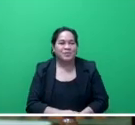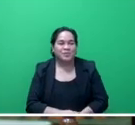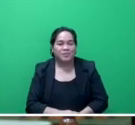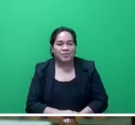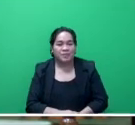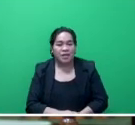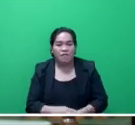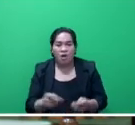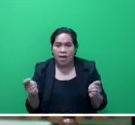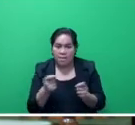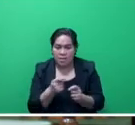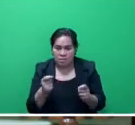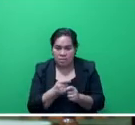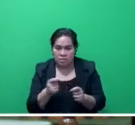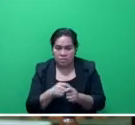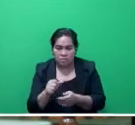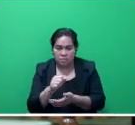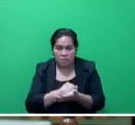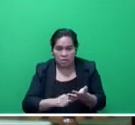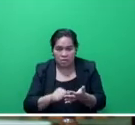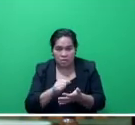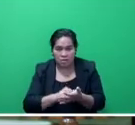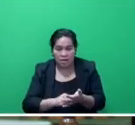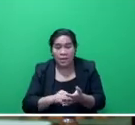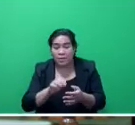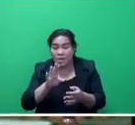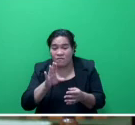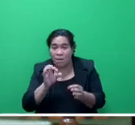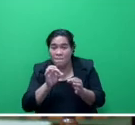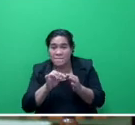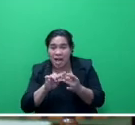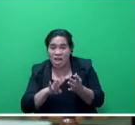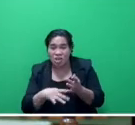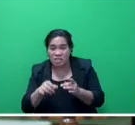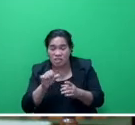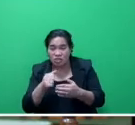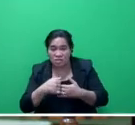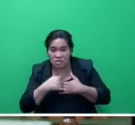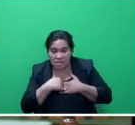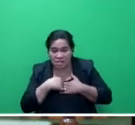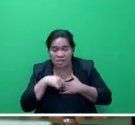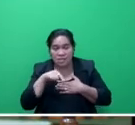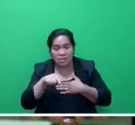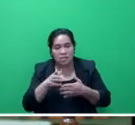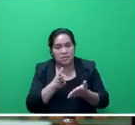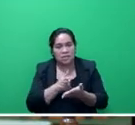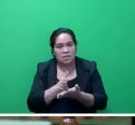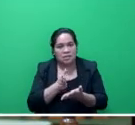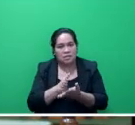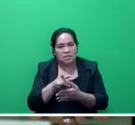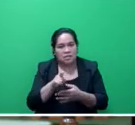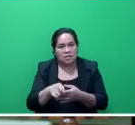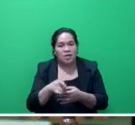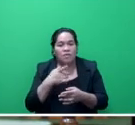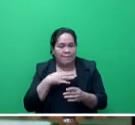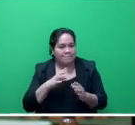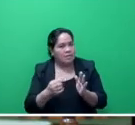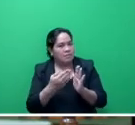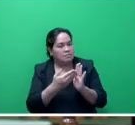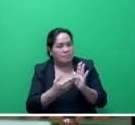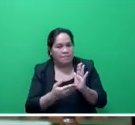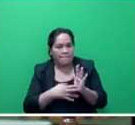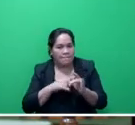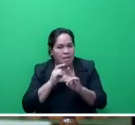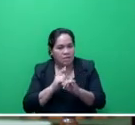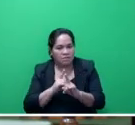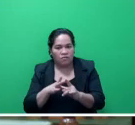amendments to biosecurity. Government, in conjunction with Biosecurity Authority of Fiji, is reviewing the fees and charges under the regulations to directly address the ease of doing business for